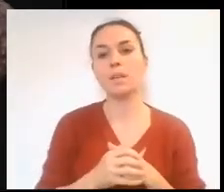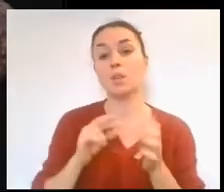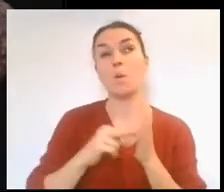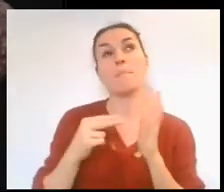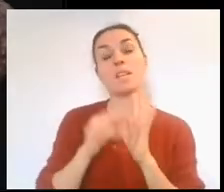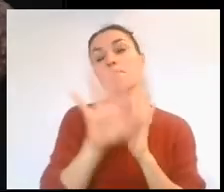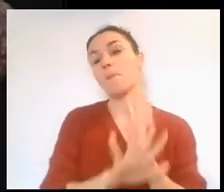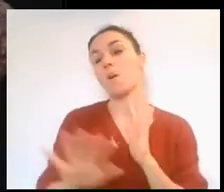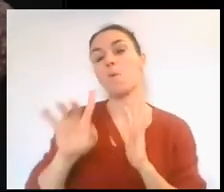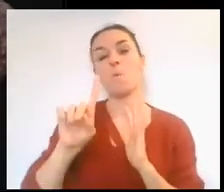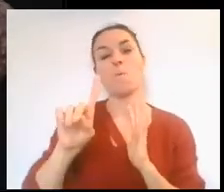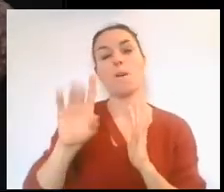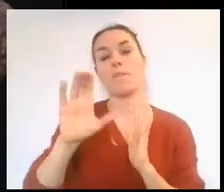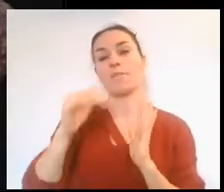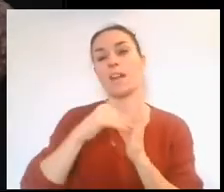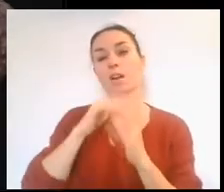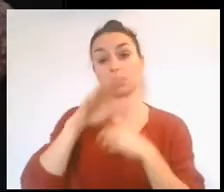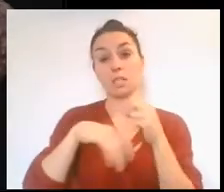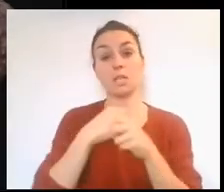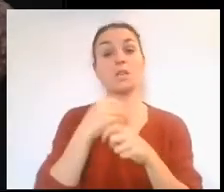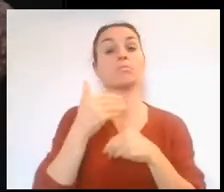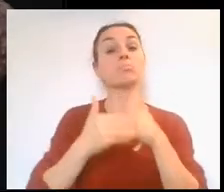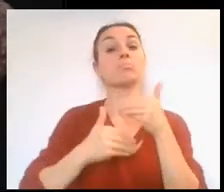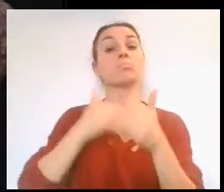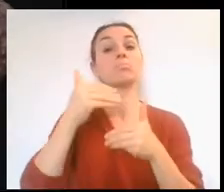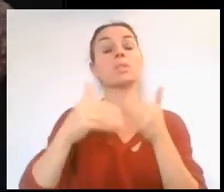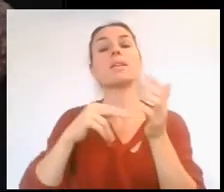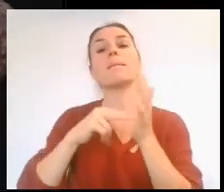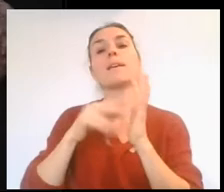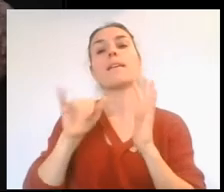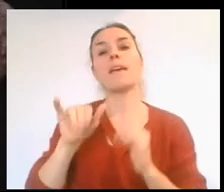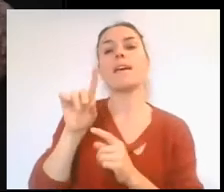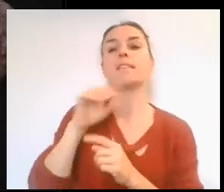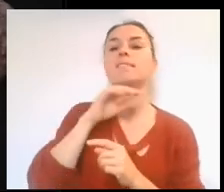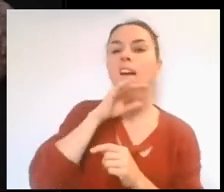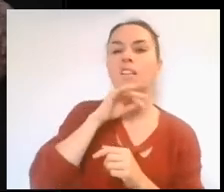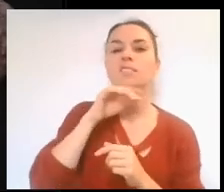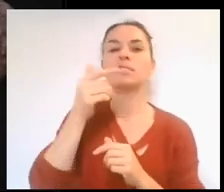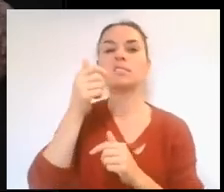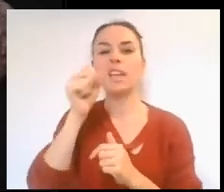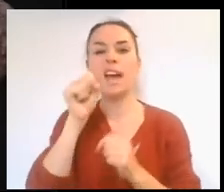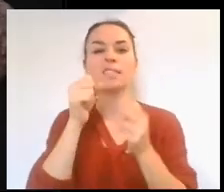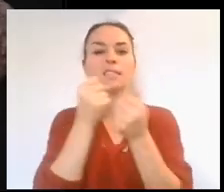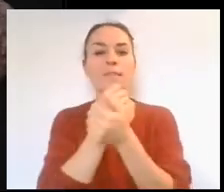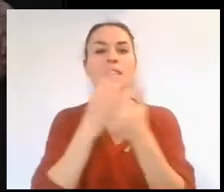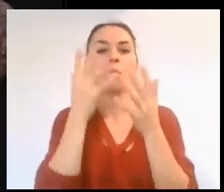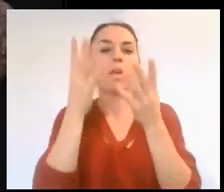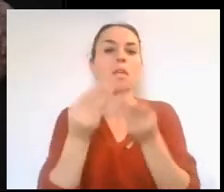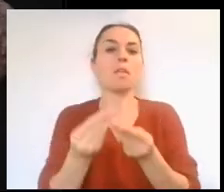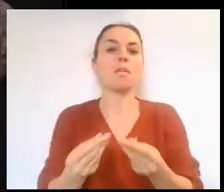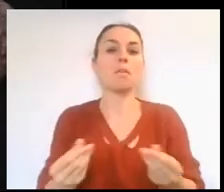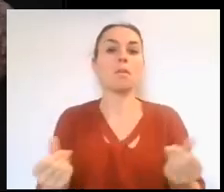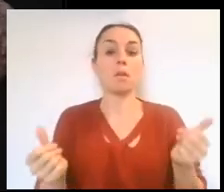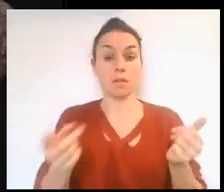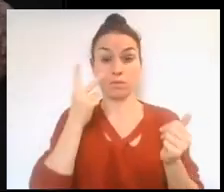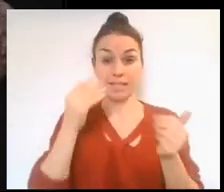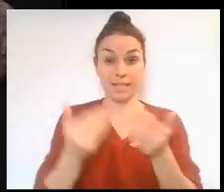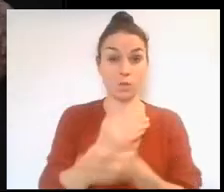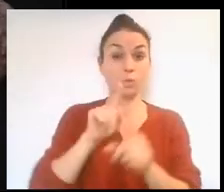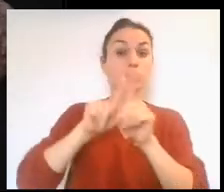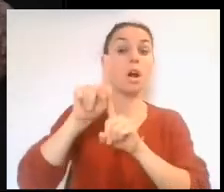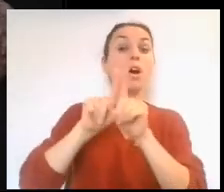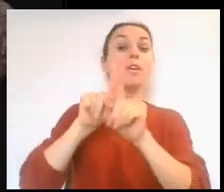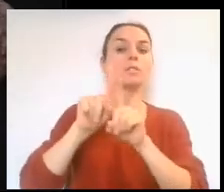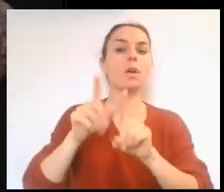the dust and gas will have dissipated and those stars that are forming here will become visible.